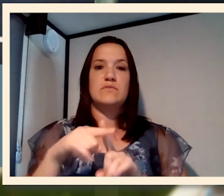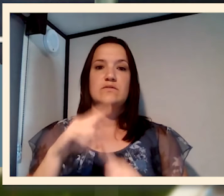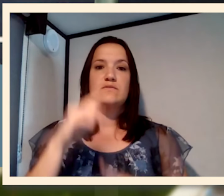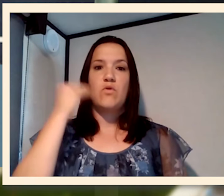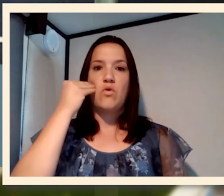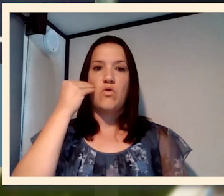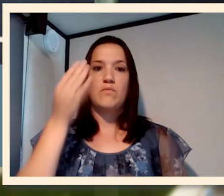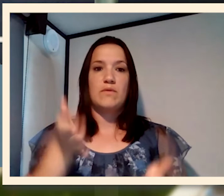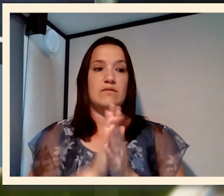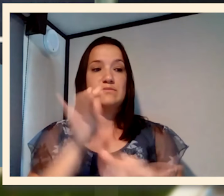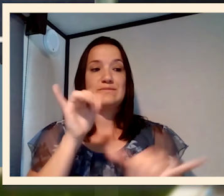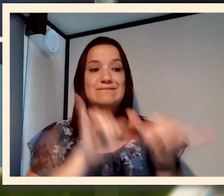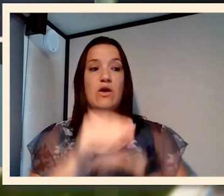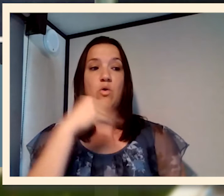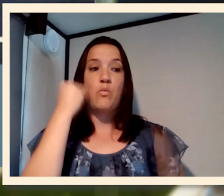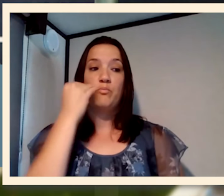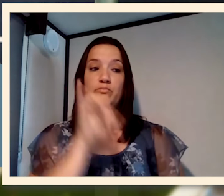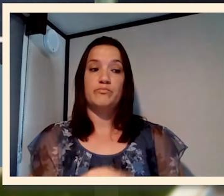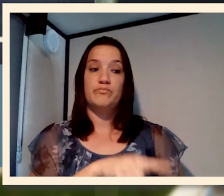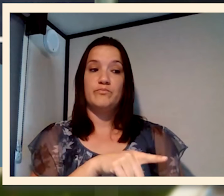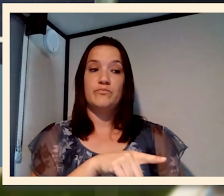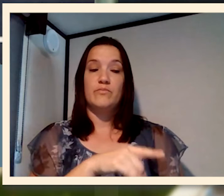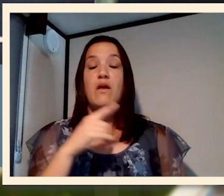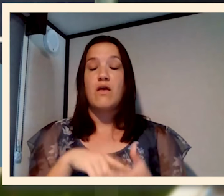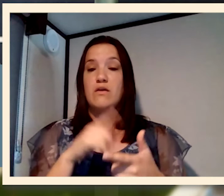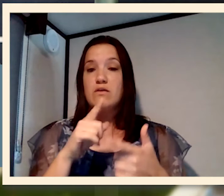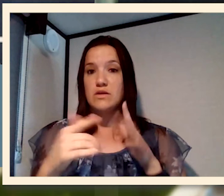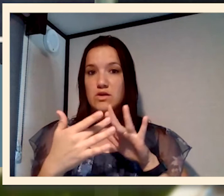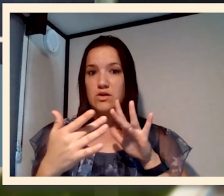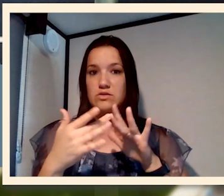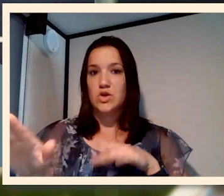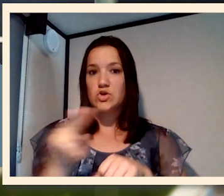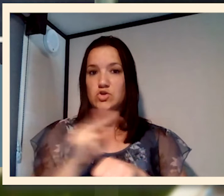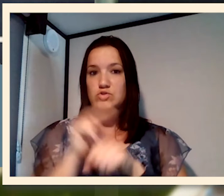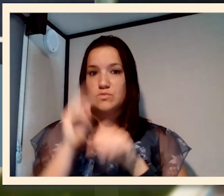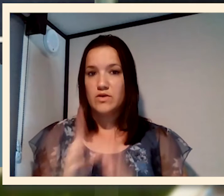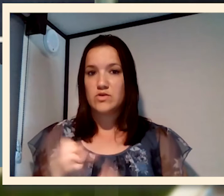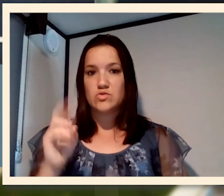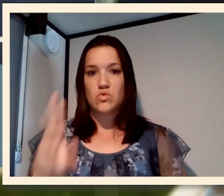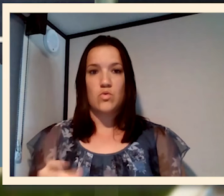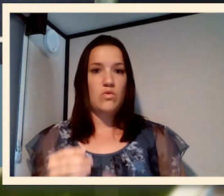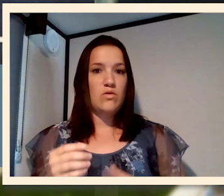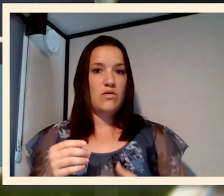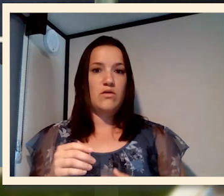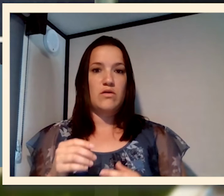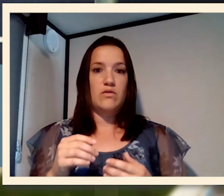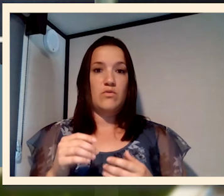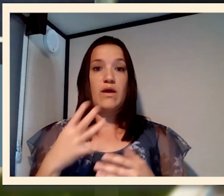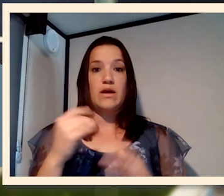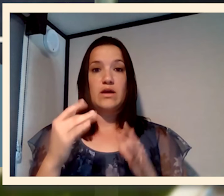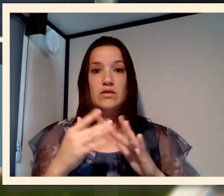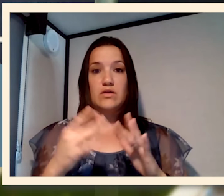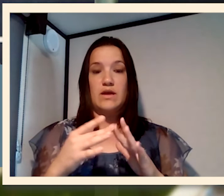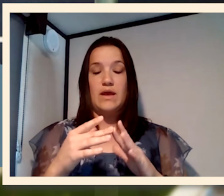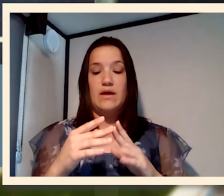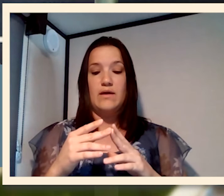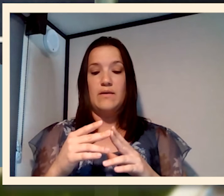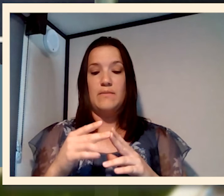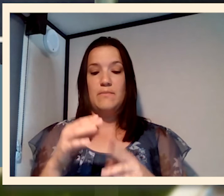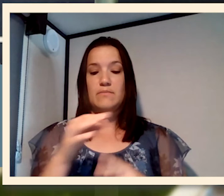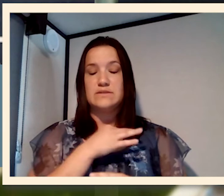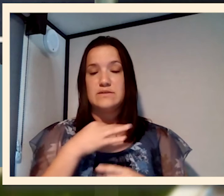If they test positive at home, they're asked to stay at home and then to contact their supervisor at work